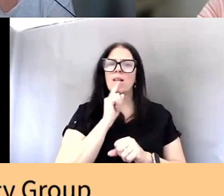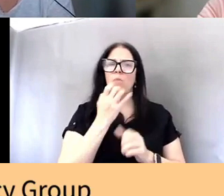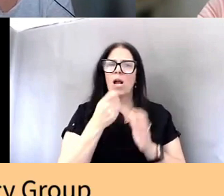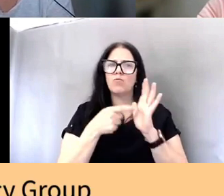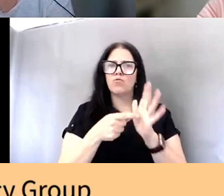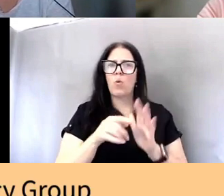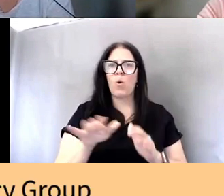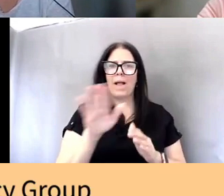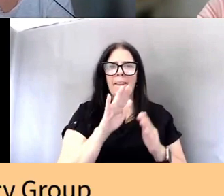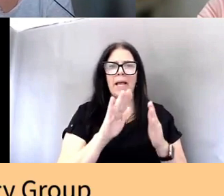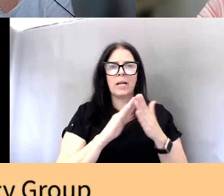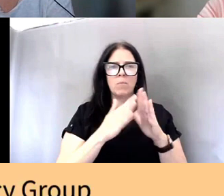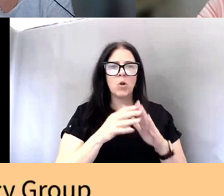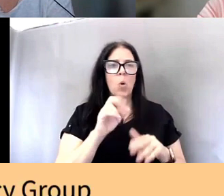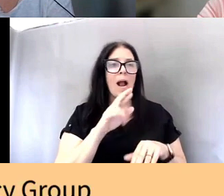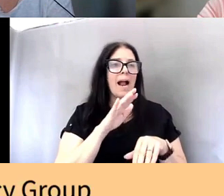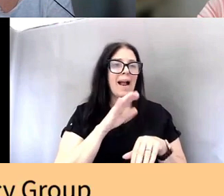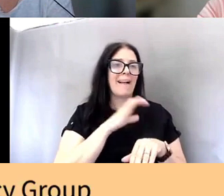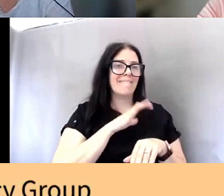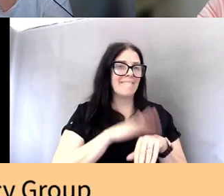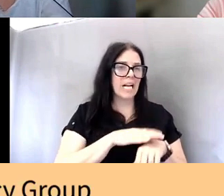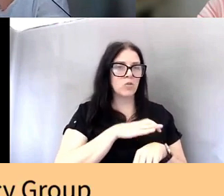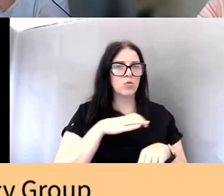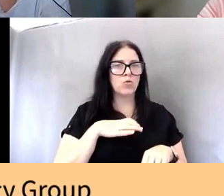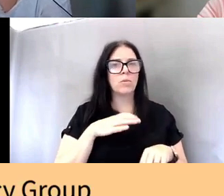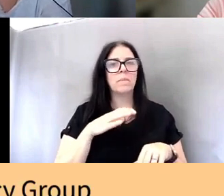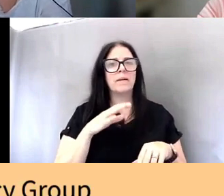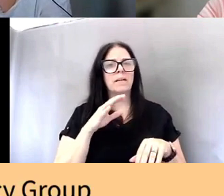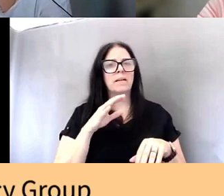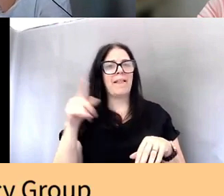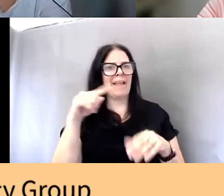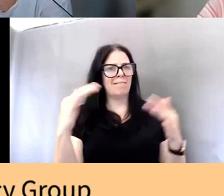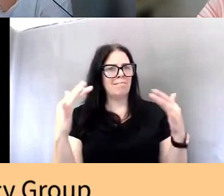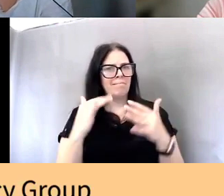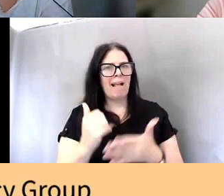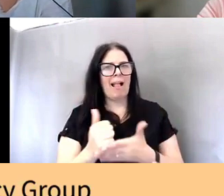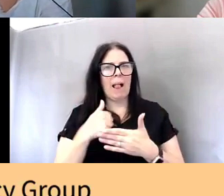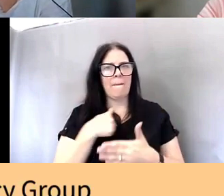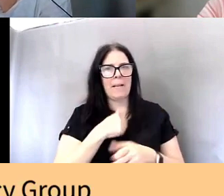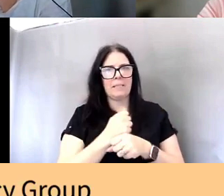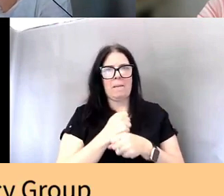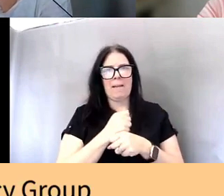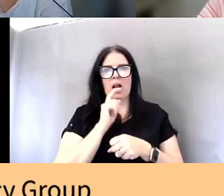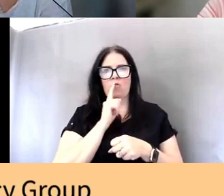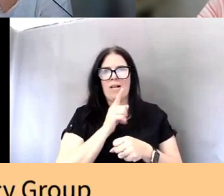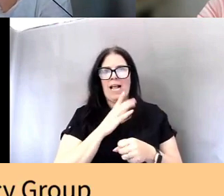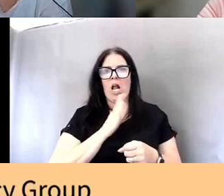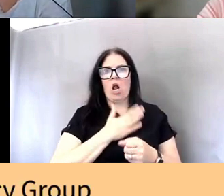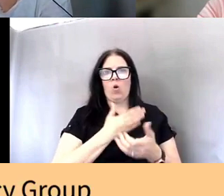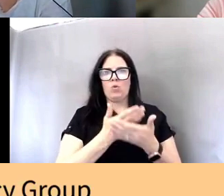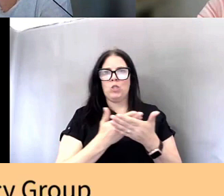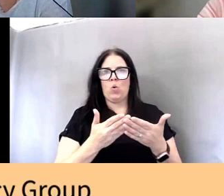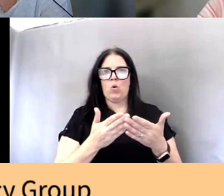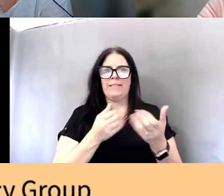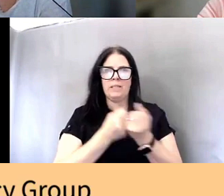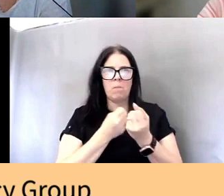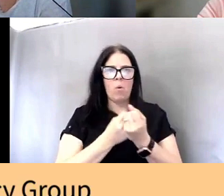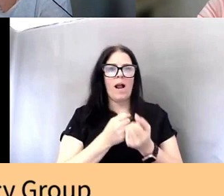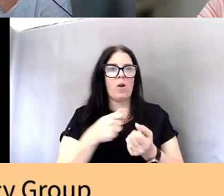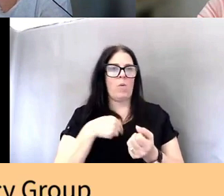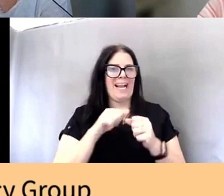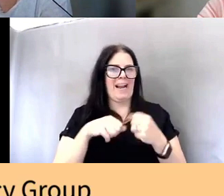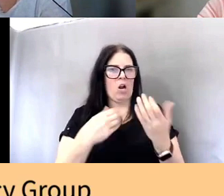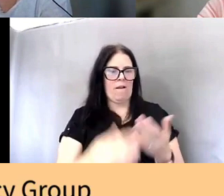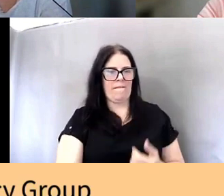of the community or advisory group members that actually comes together to make the resources and support that we are able to offer